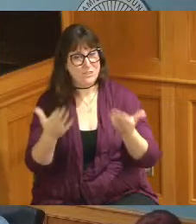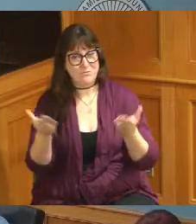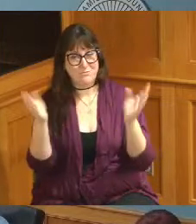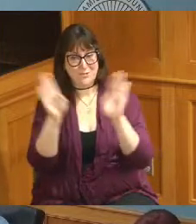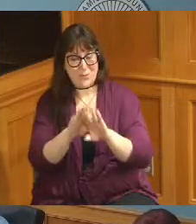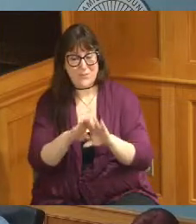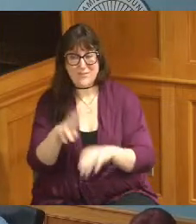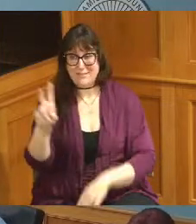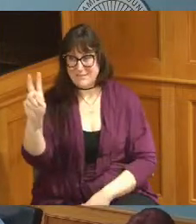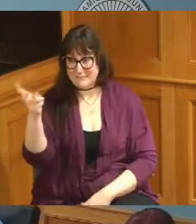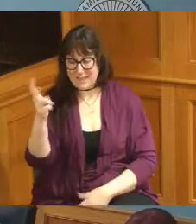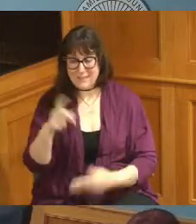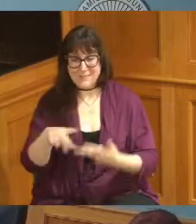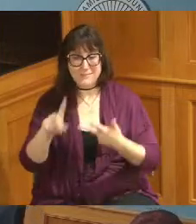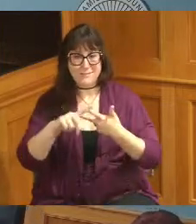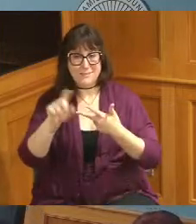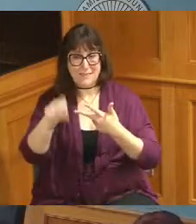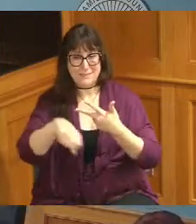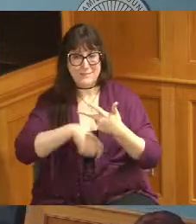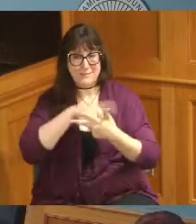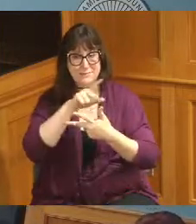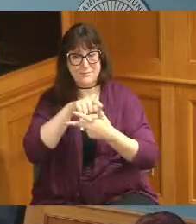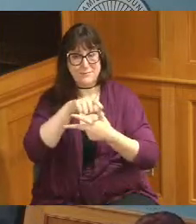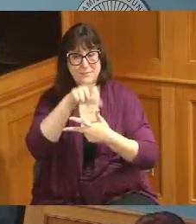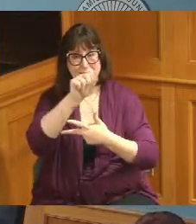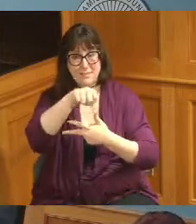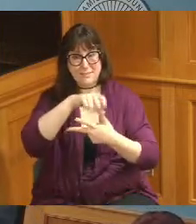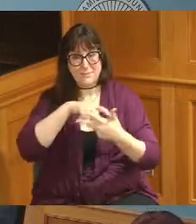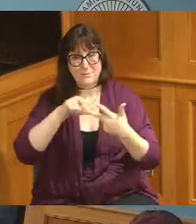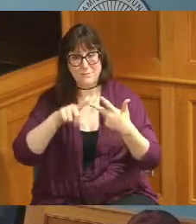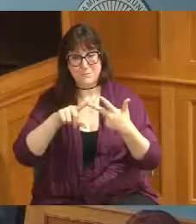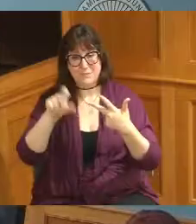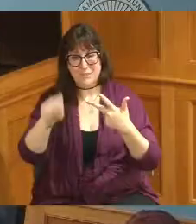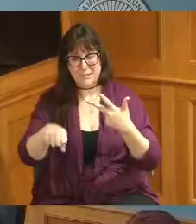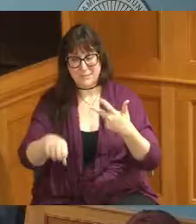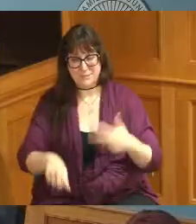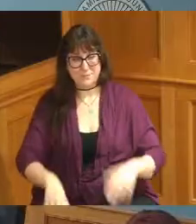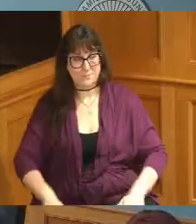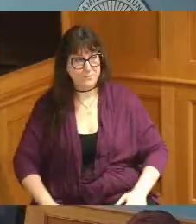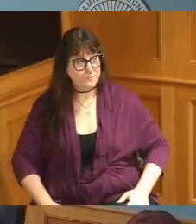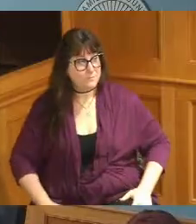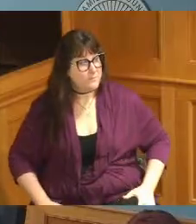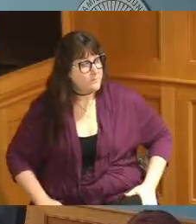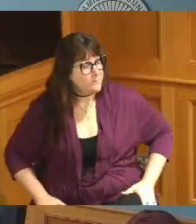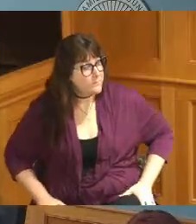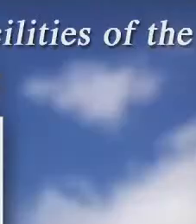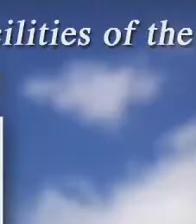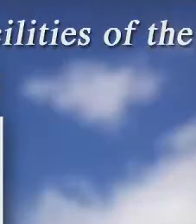Second. Commissioner Dreehouse. Yes. Commissioner Summer Dumas. Yes. Commissioner Reese. Yes. Thank you.